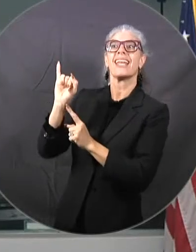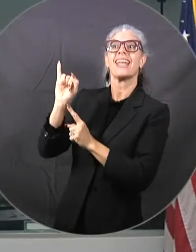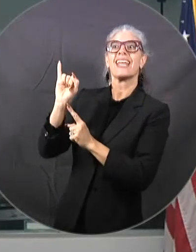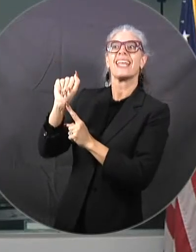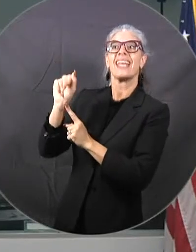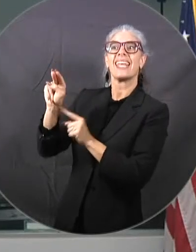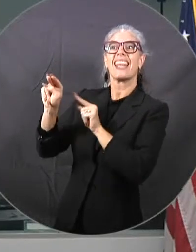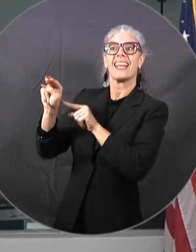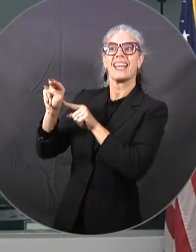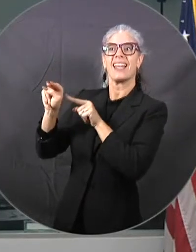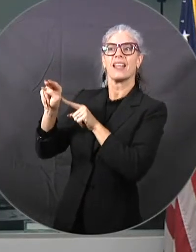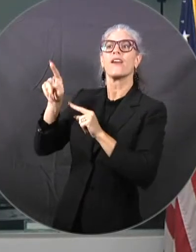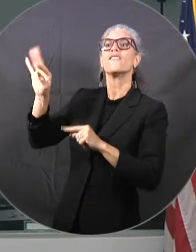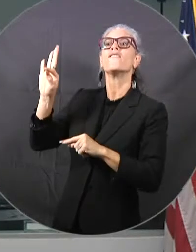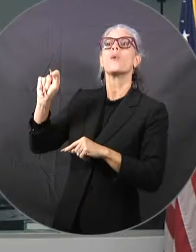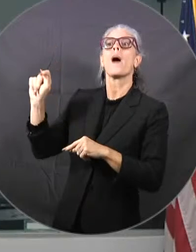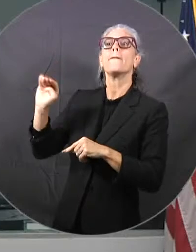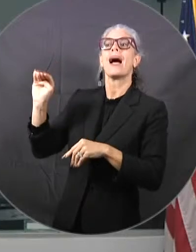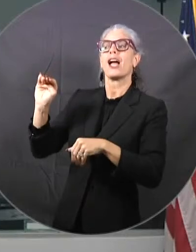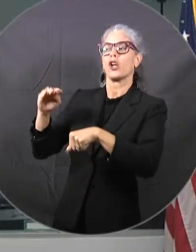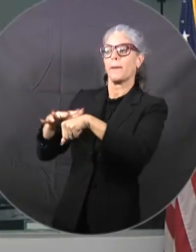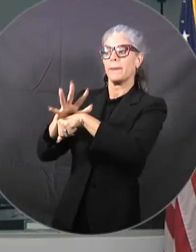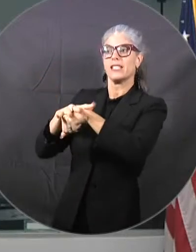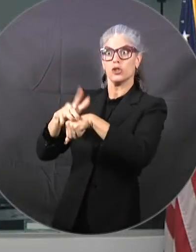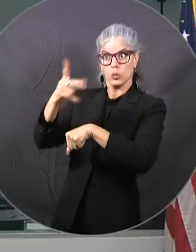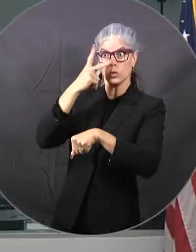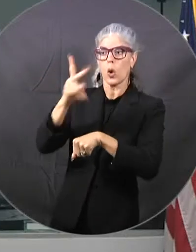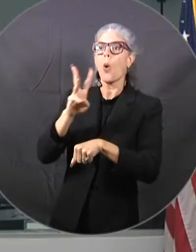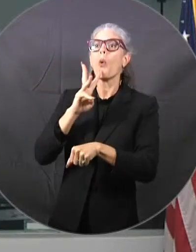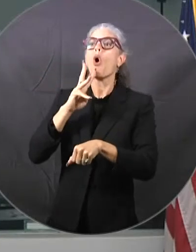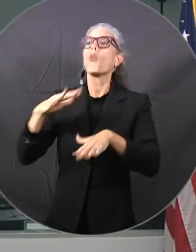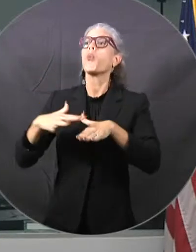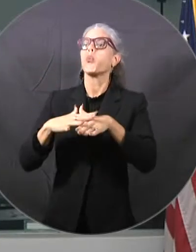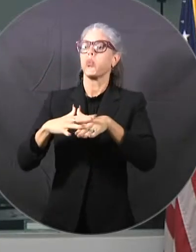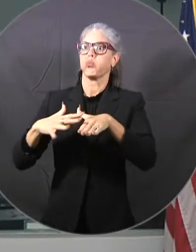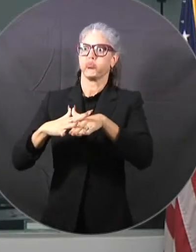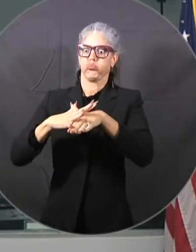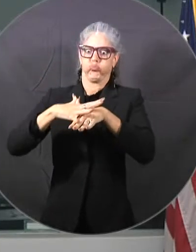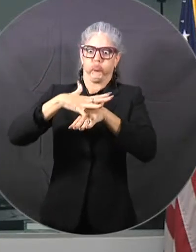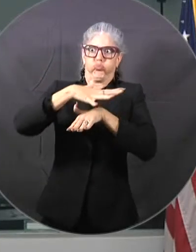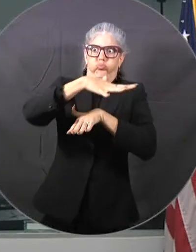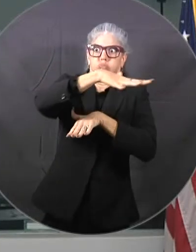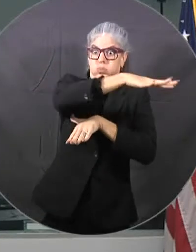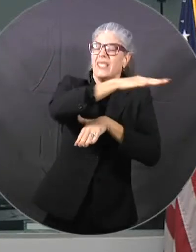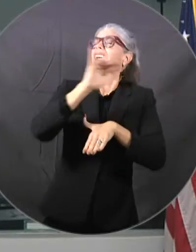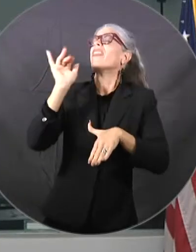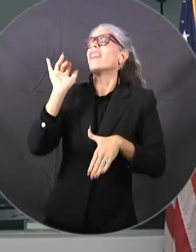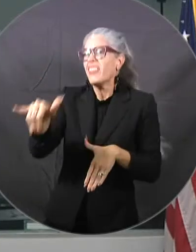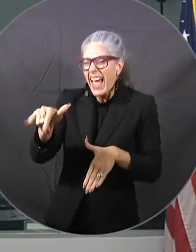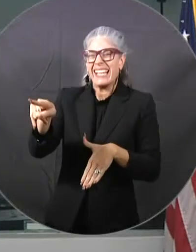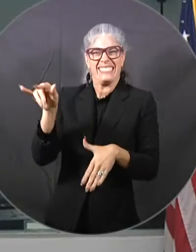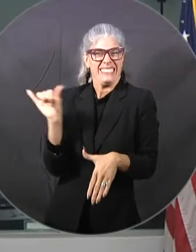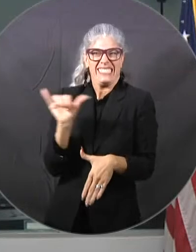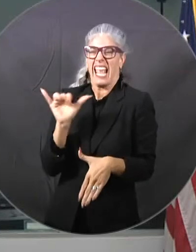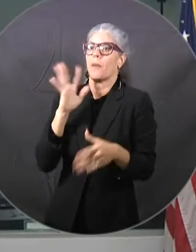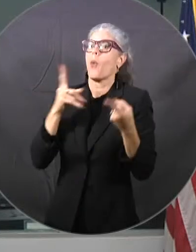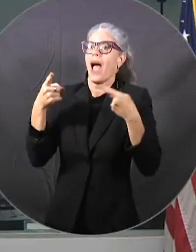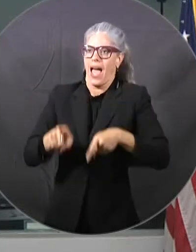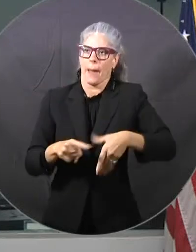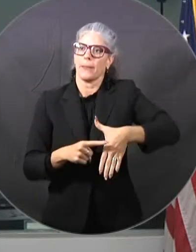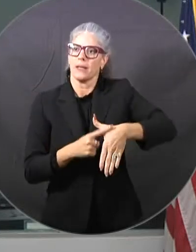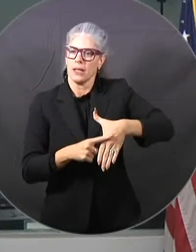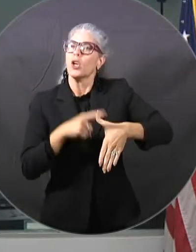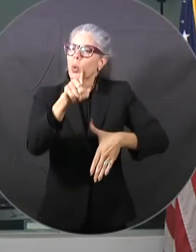of what is going to happen with the storm surge across the state of Florida. We encourage all Floridians. This is on our Facebook page. This is on